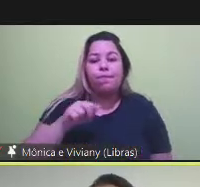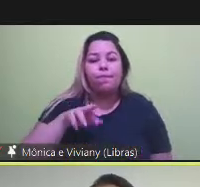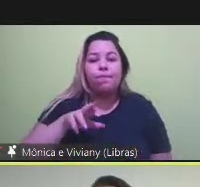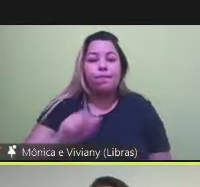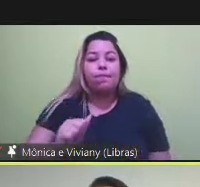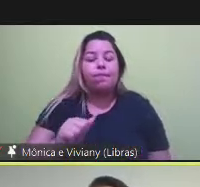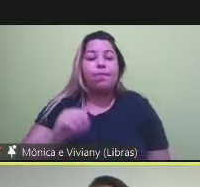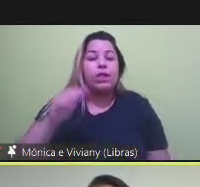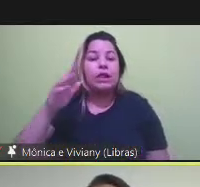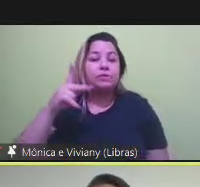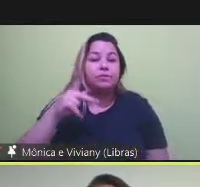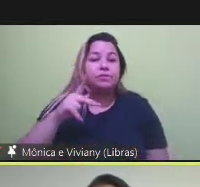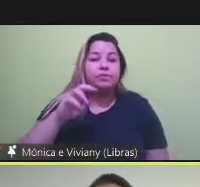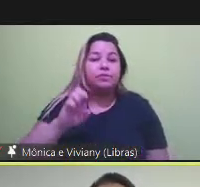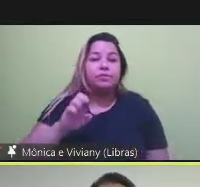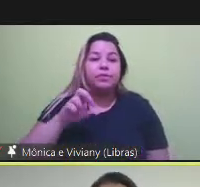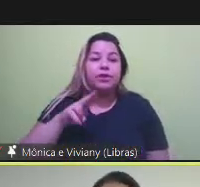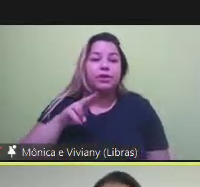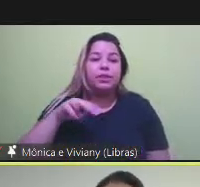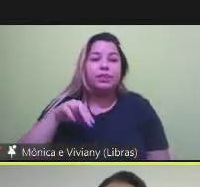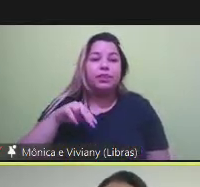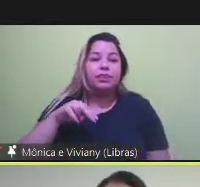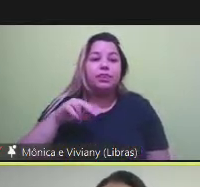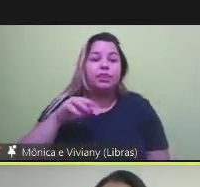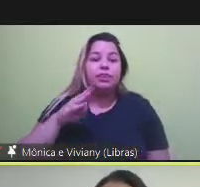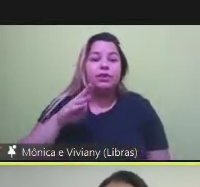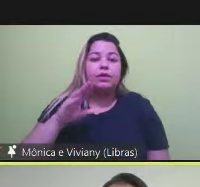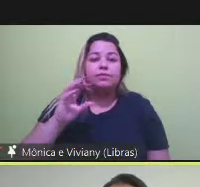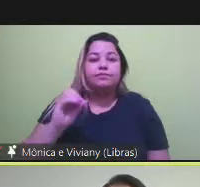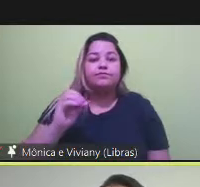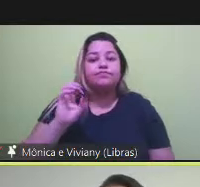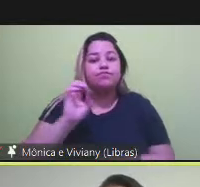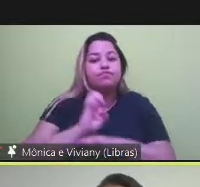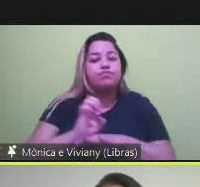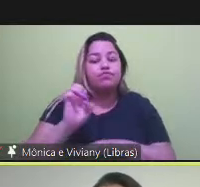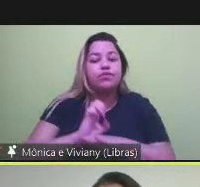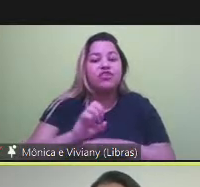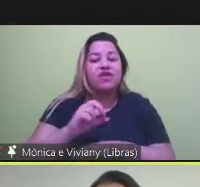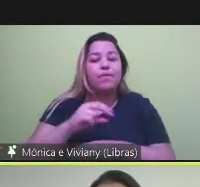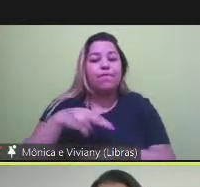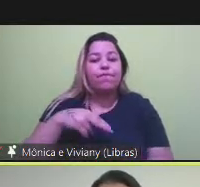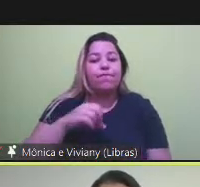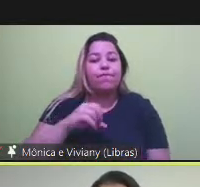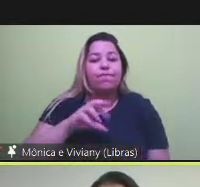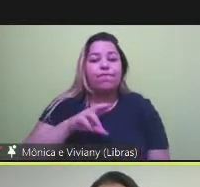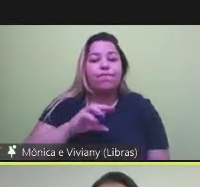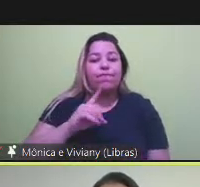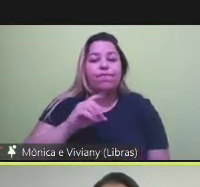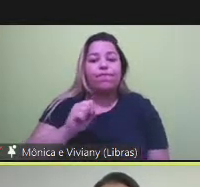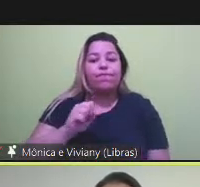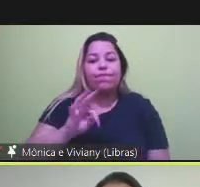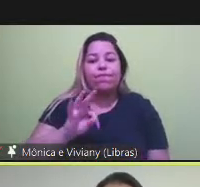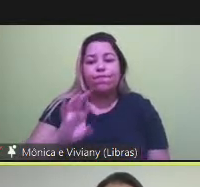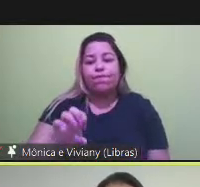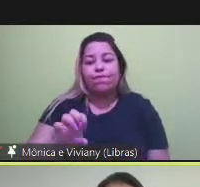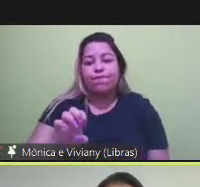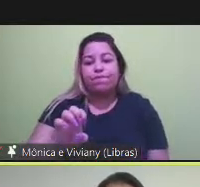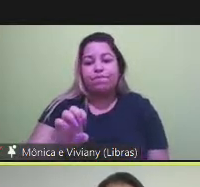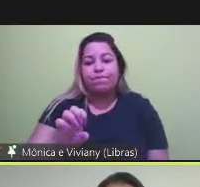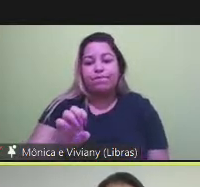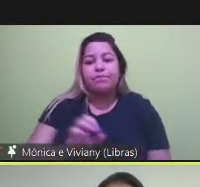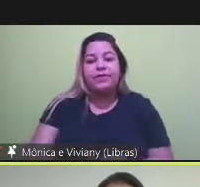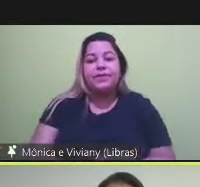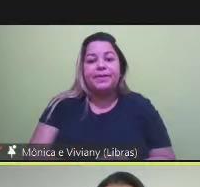Camaragibe is in Pernambuco, a state from Northeast, from Brazil in